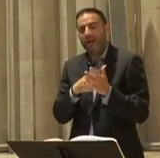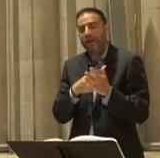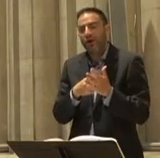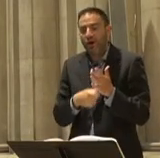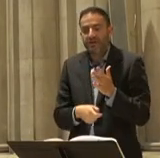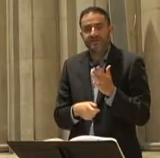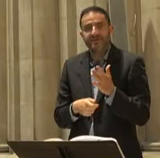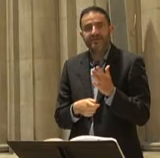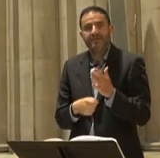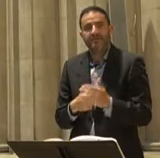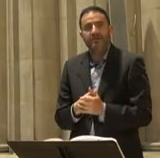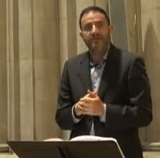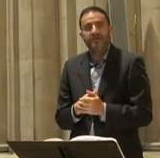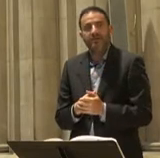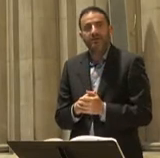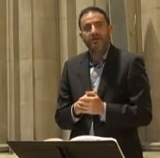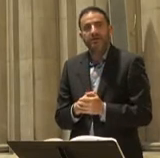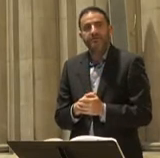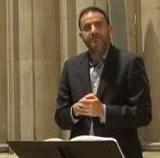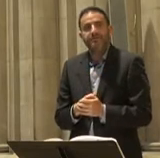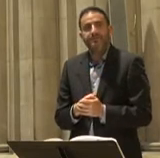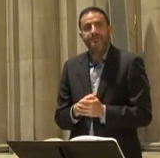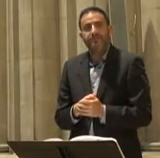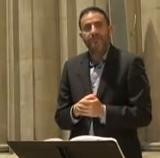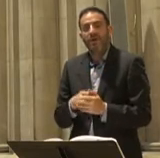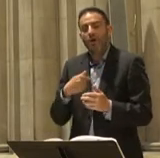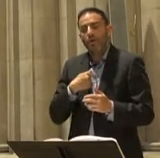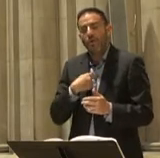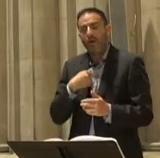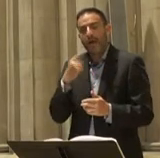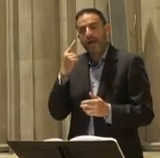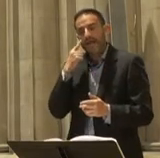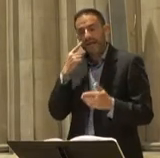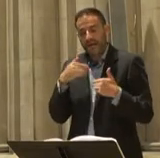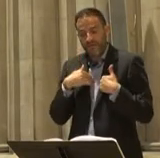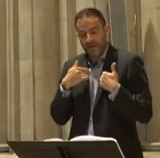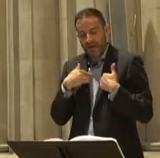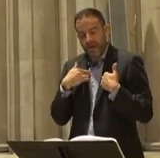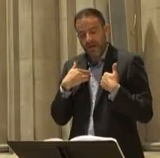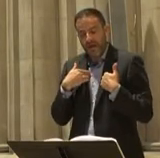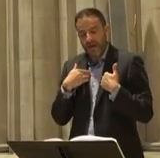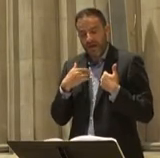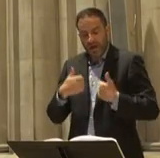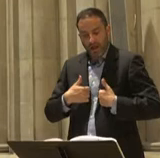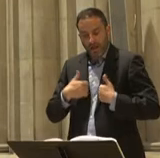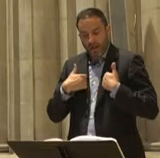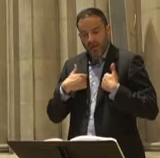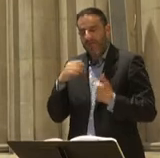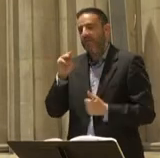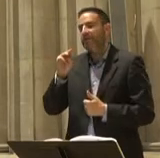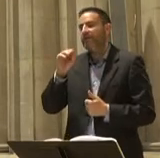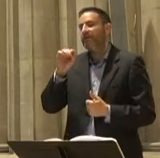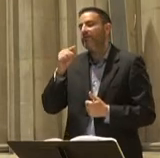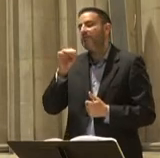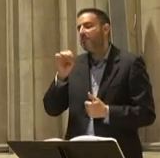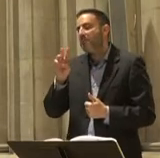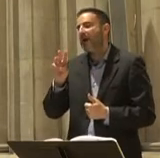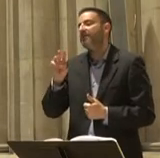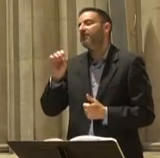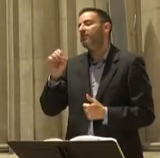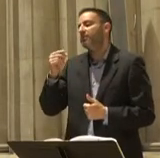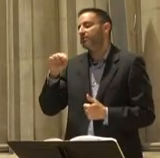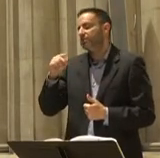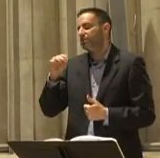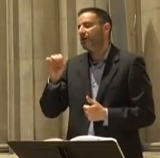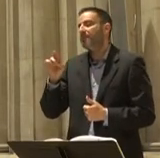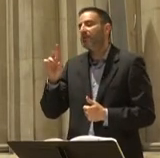too. One thinks of the young life of Matthew Shepherd and the witness that